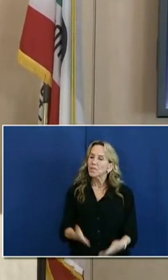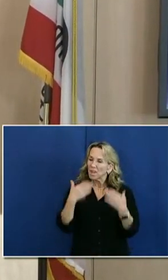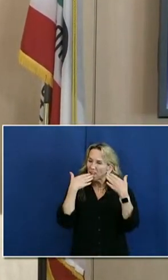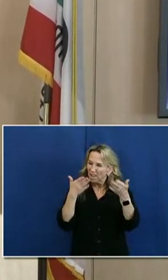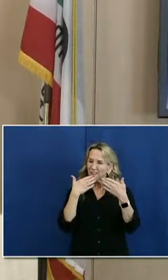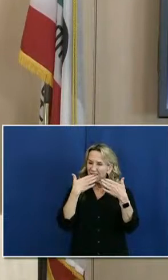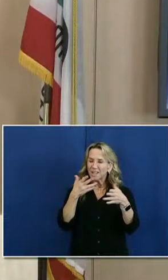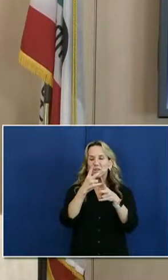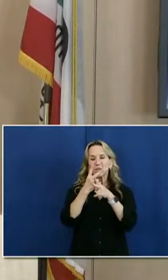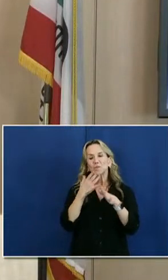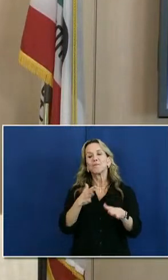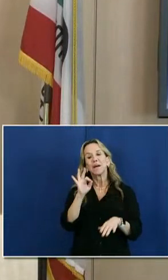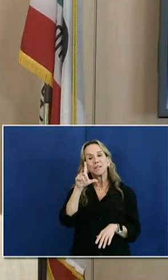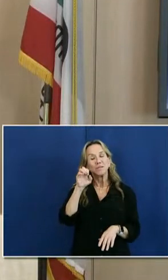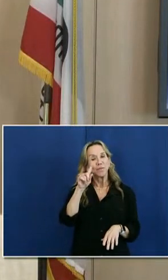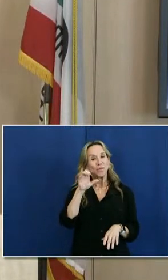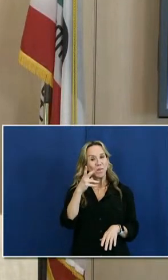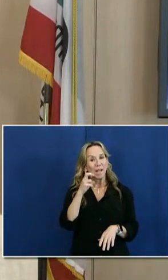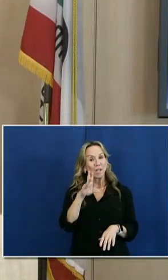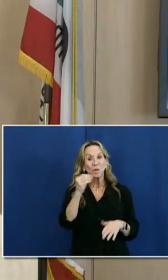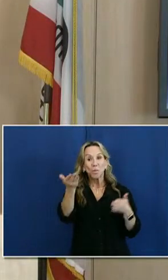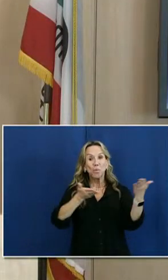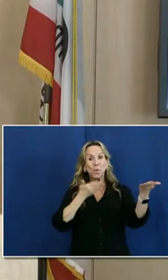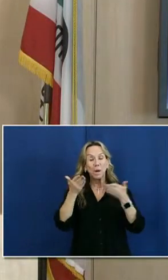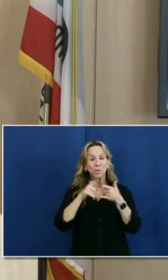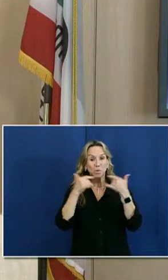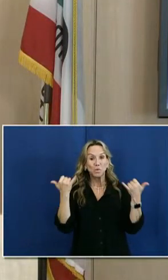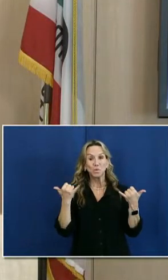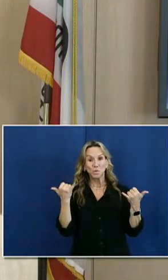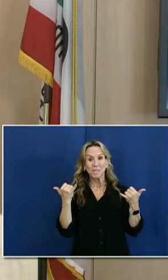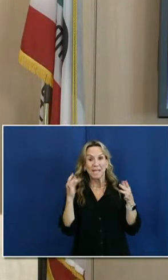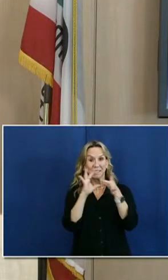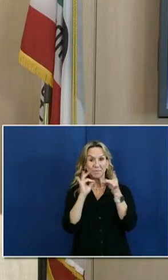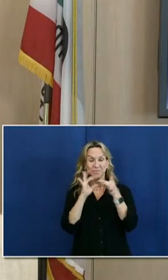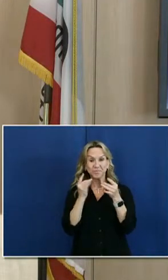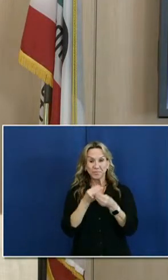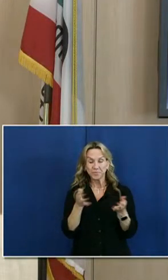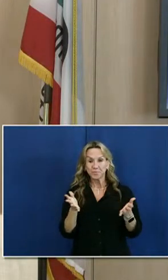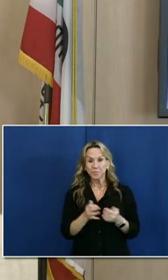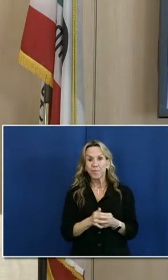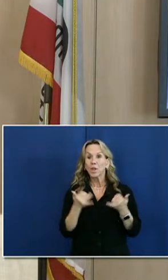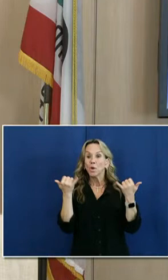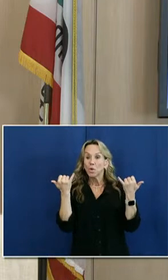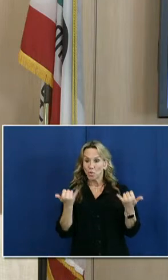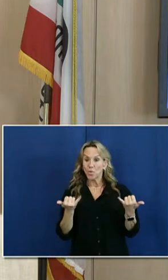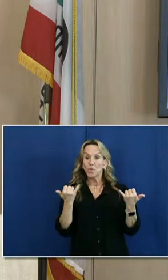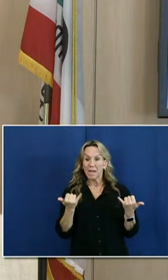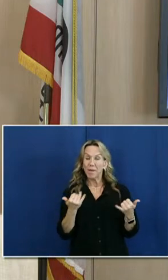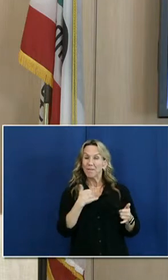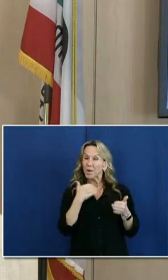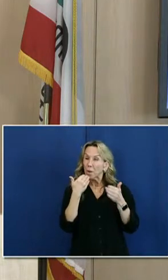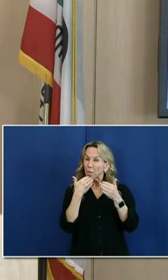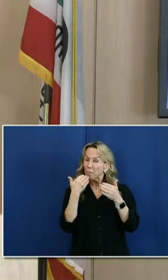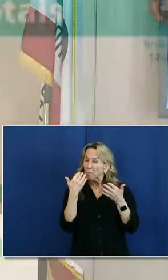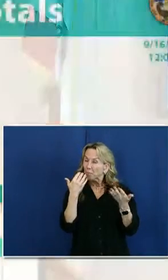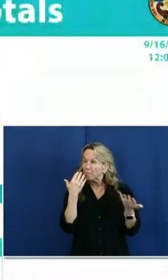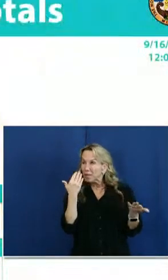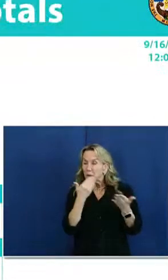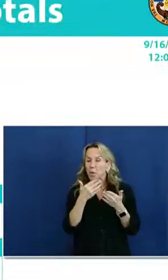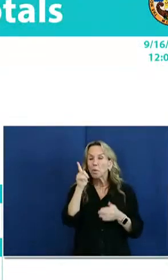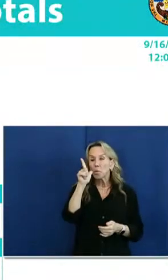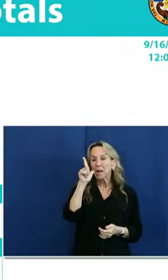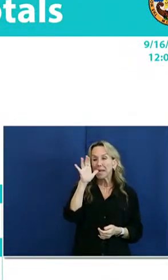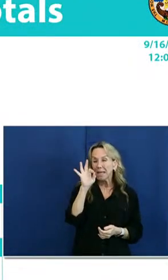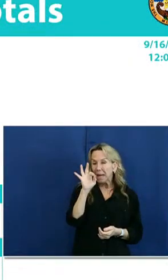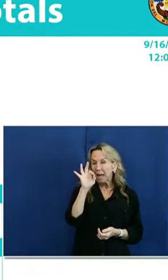Thank you, Supervisor Fletcher, and welcome everyone to today's briefing. As of today, there have been almost